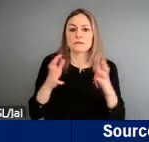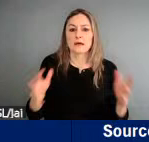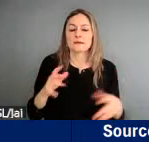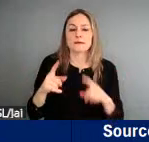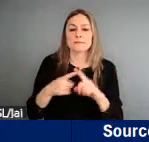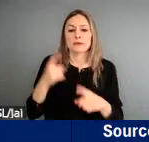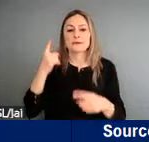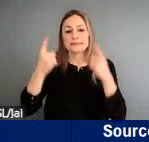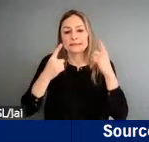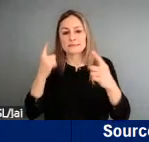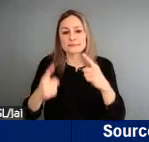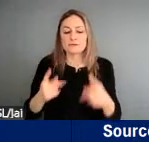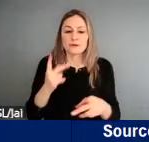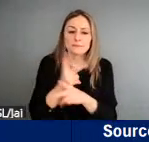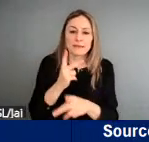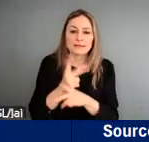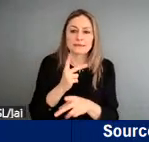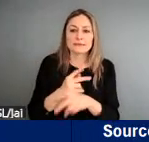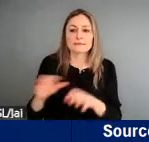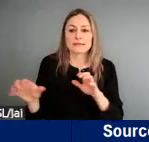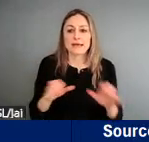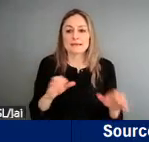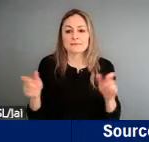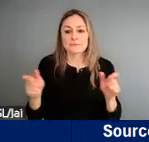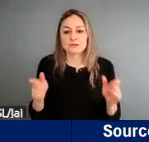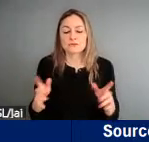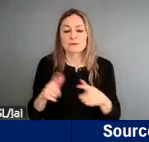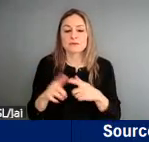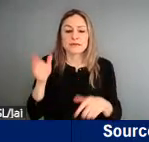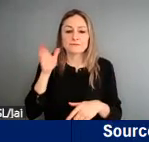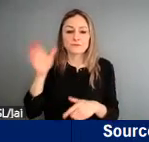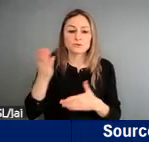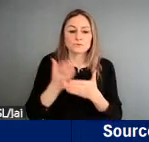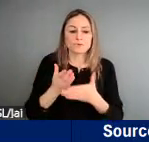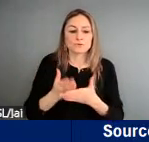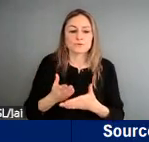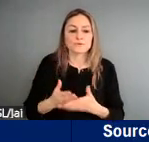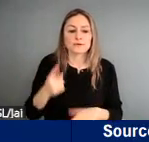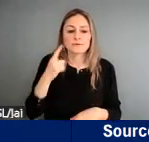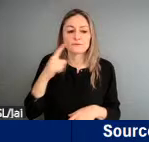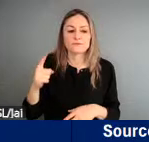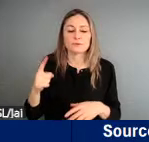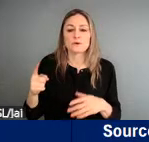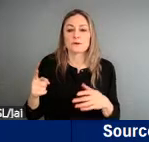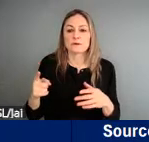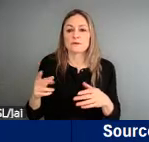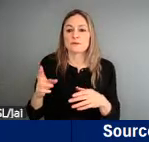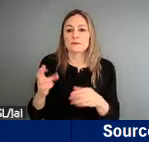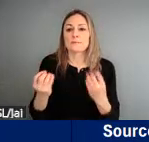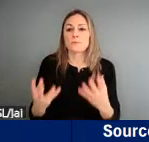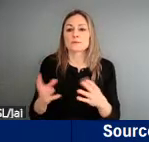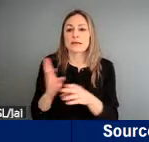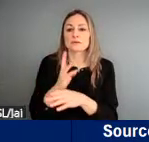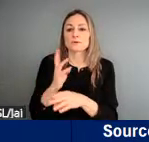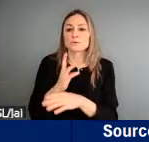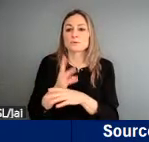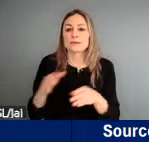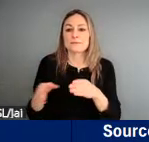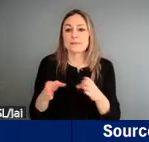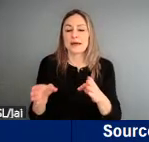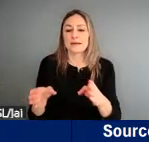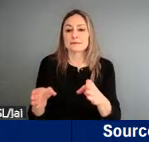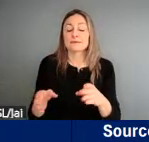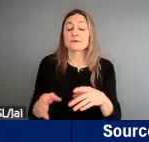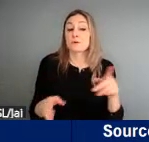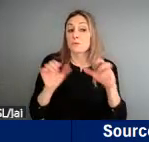considering maintenance, active management, and future proofing for the multi-use paths. And so we wanted to propose potentially including